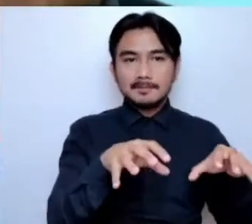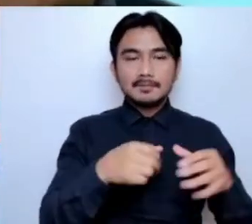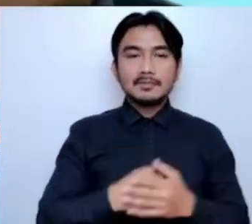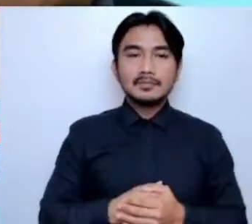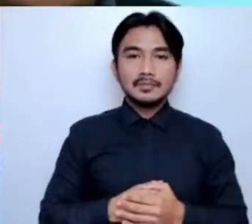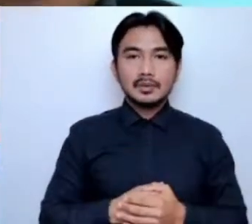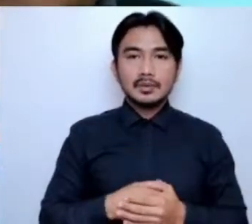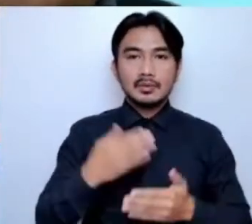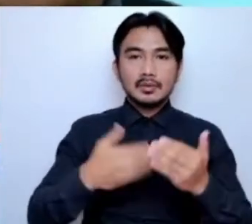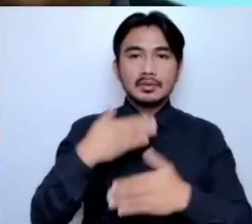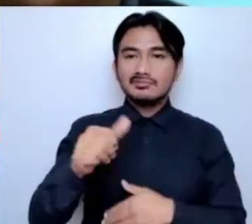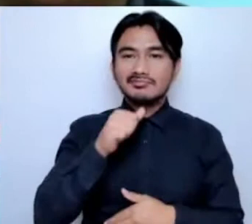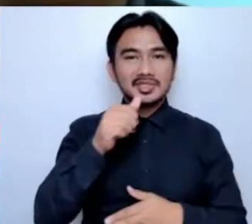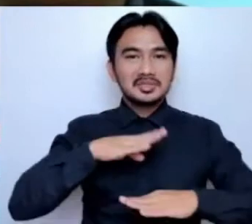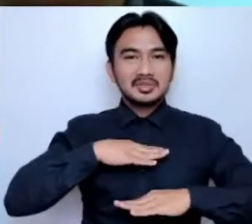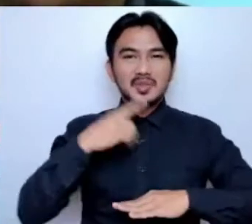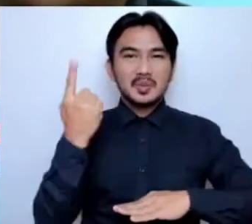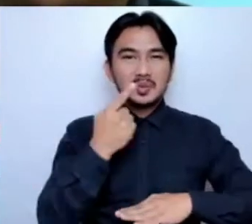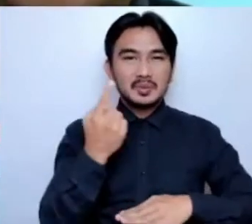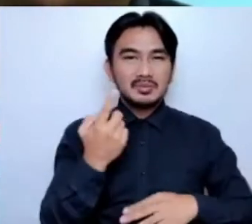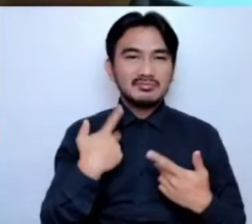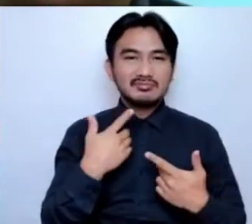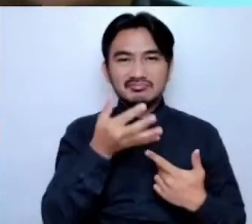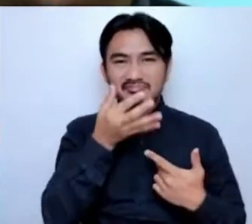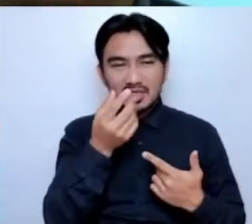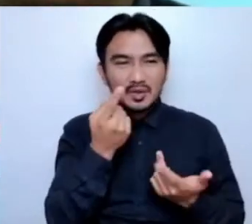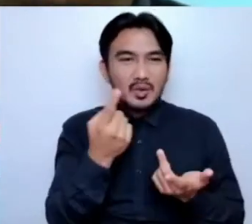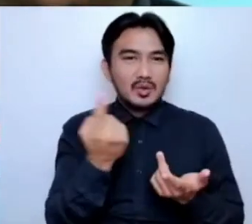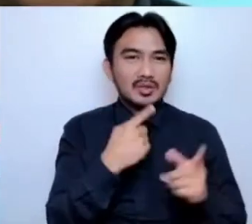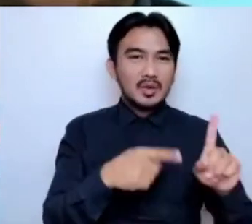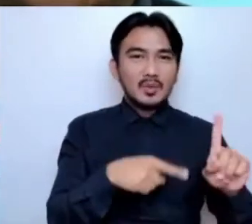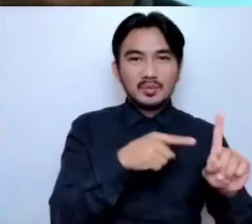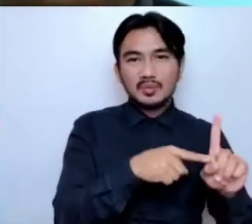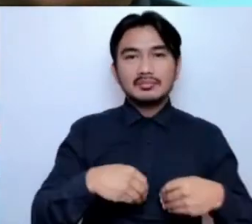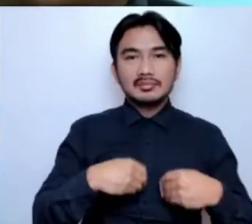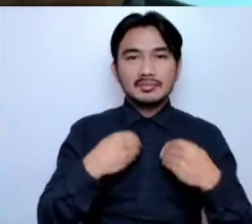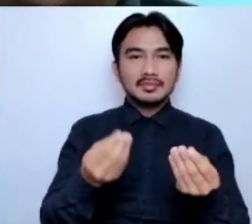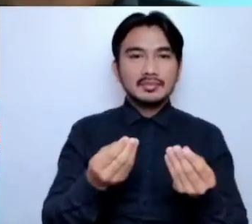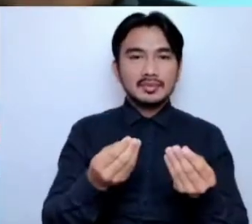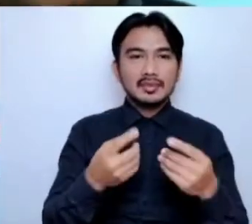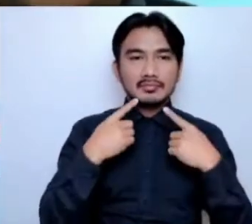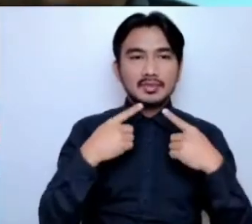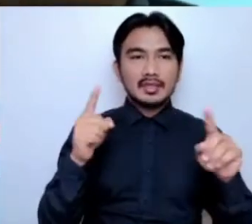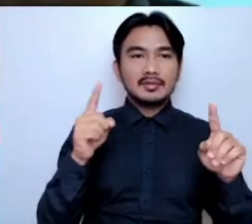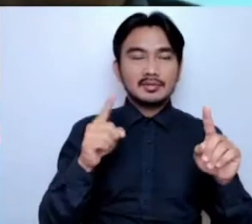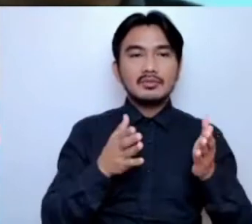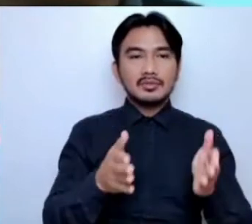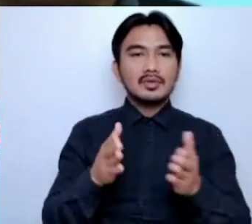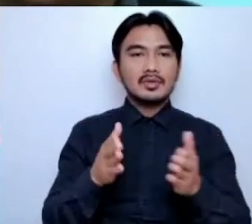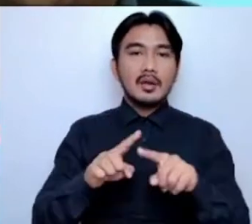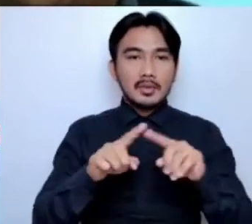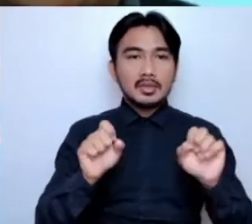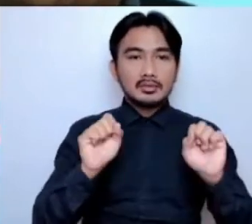unsatisfactory, just a single strategy, modeled an effective strategy that still engages our learners